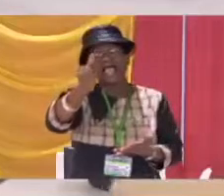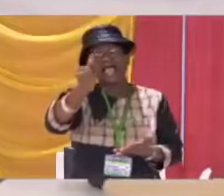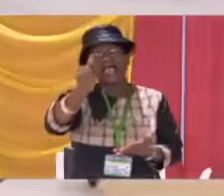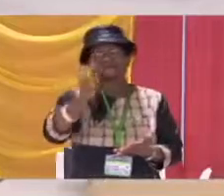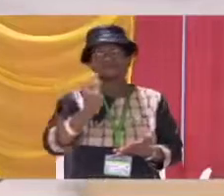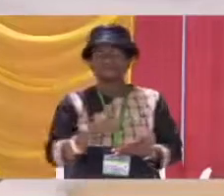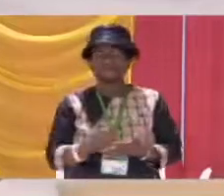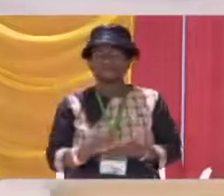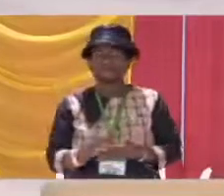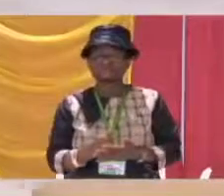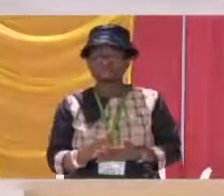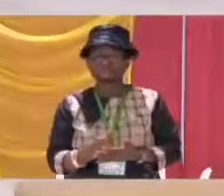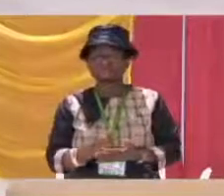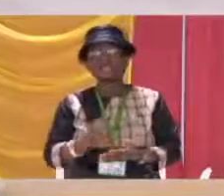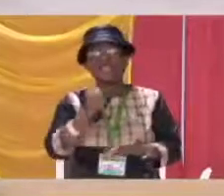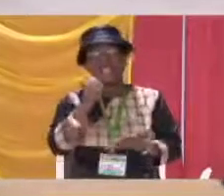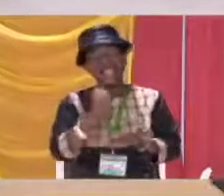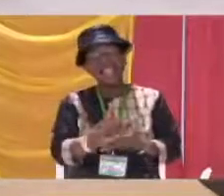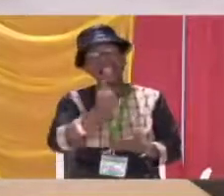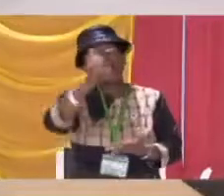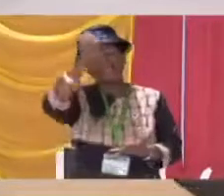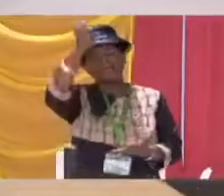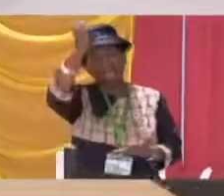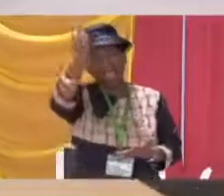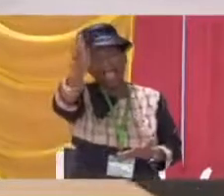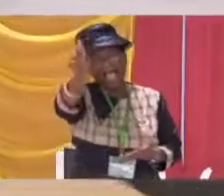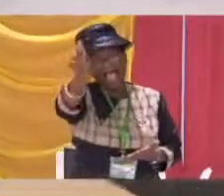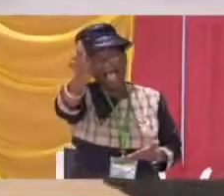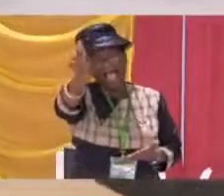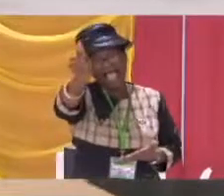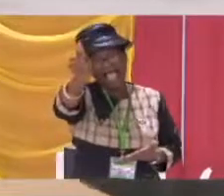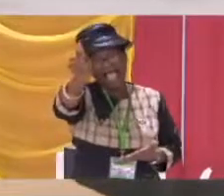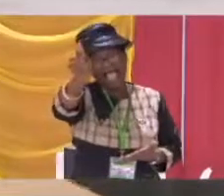Gbogbo nte ba nda wole o ma ma yori si rere ni.